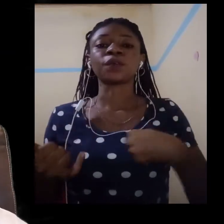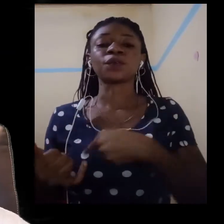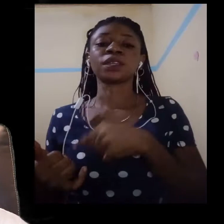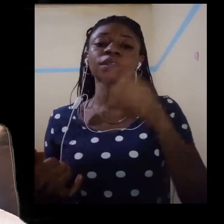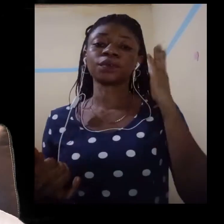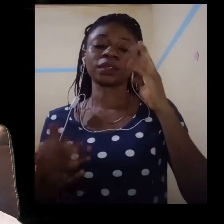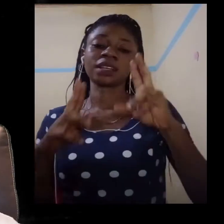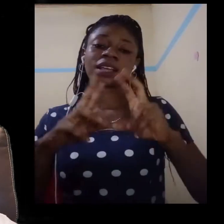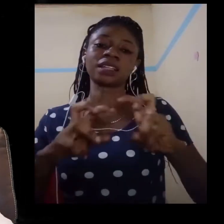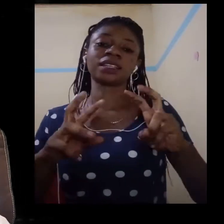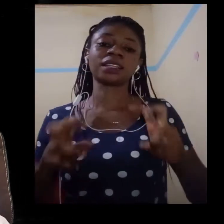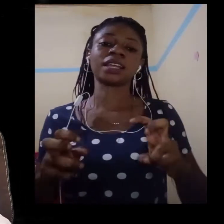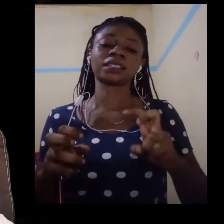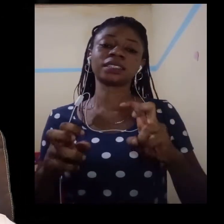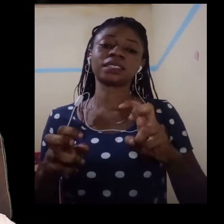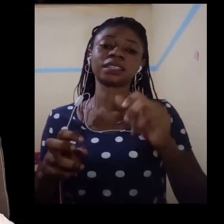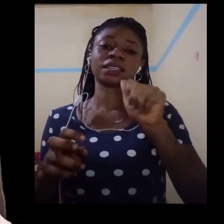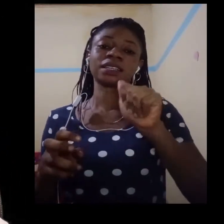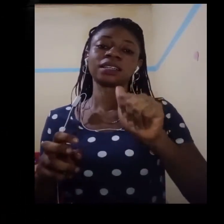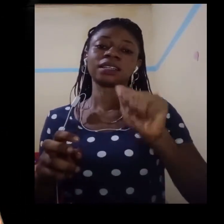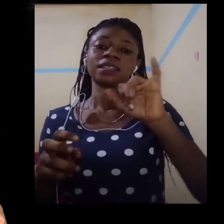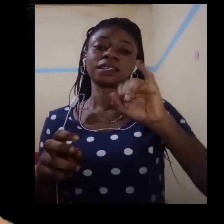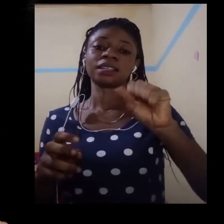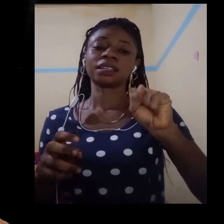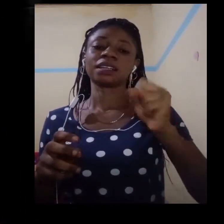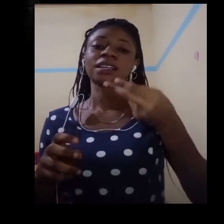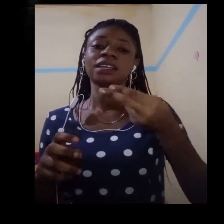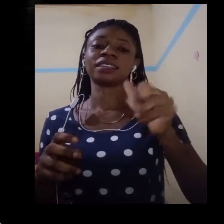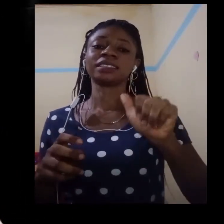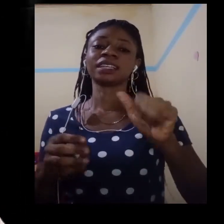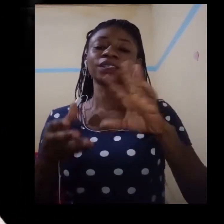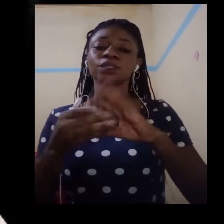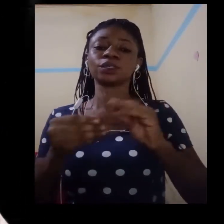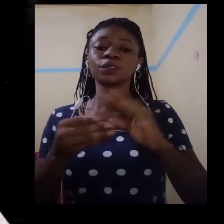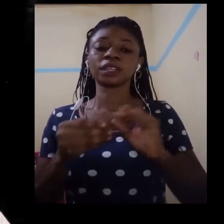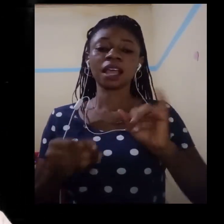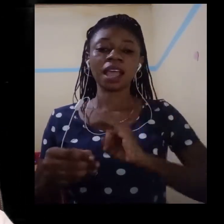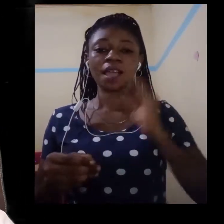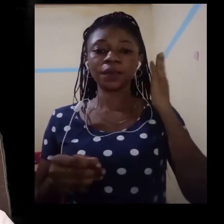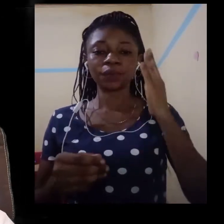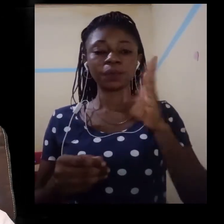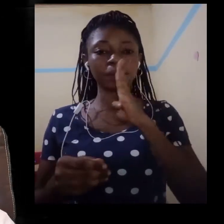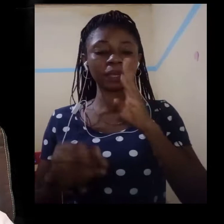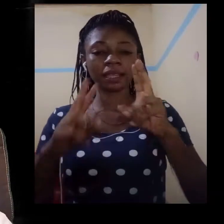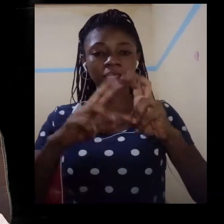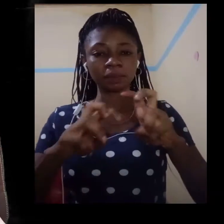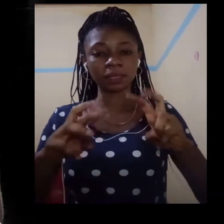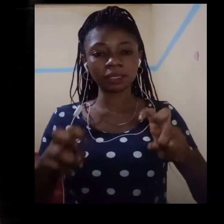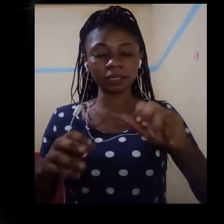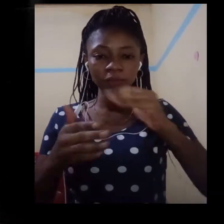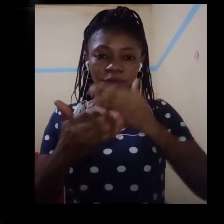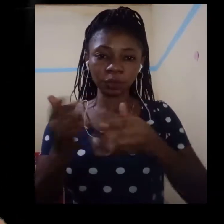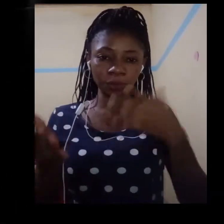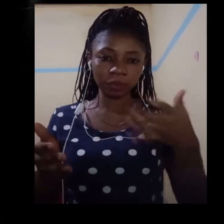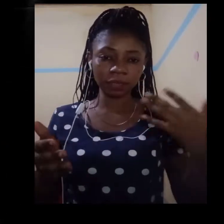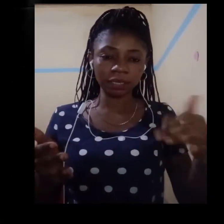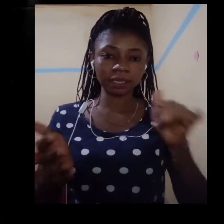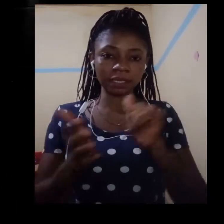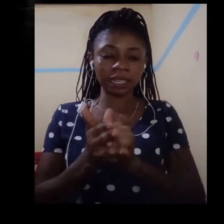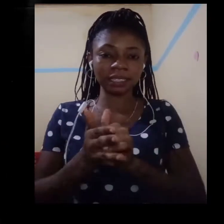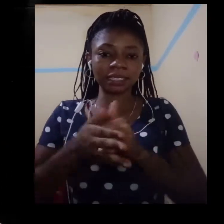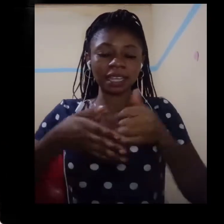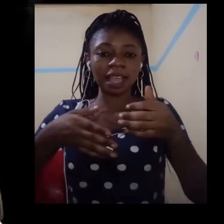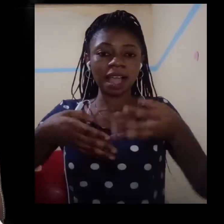was able to narrate it. I'm going to be eliciting some features that enabled Aisha to tell her